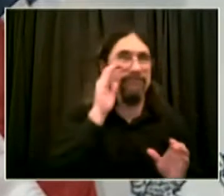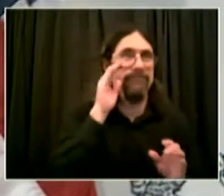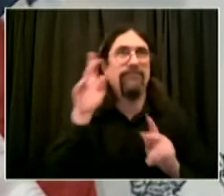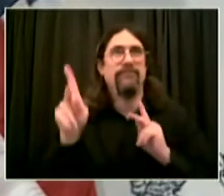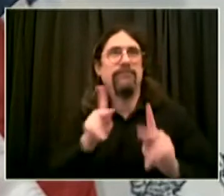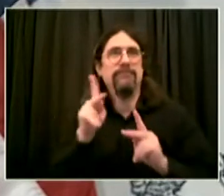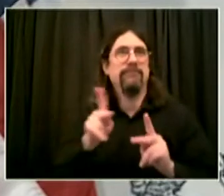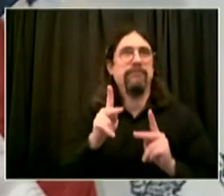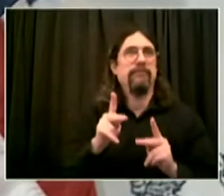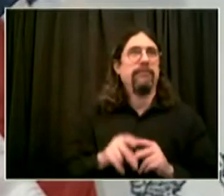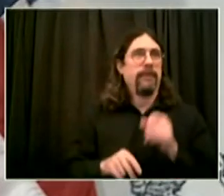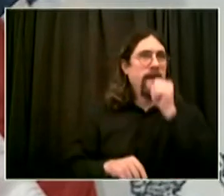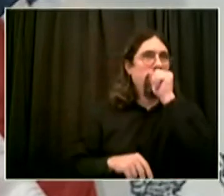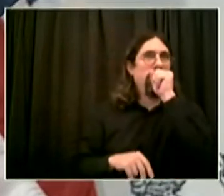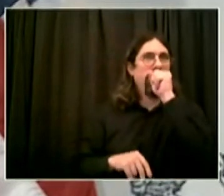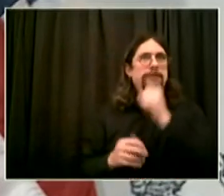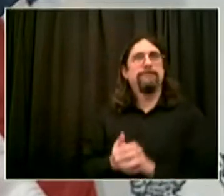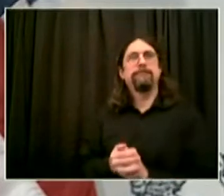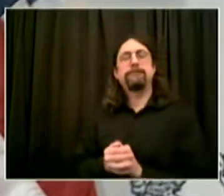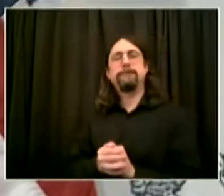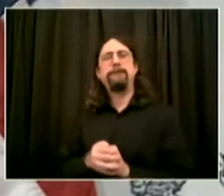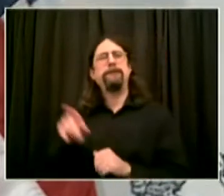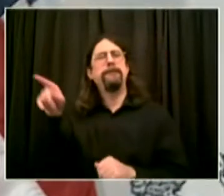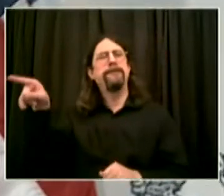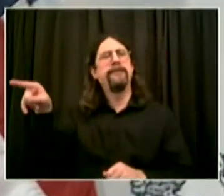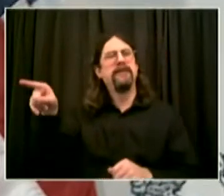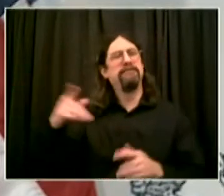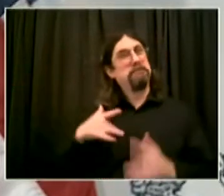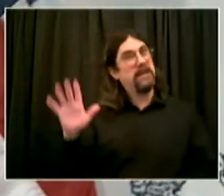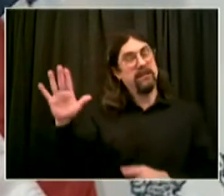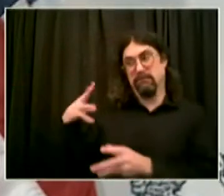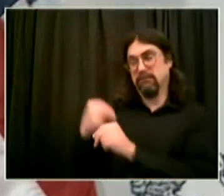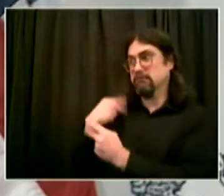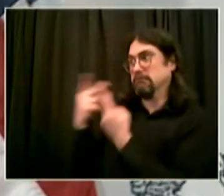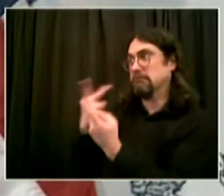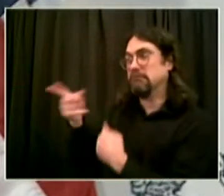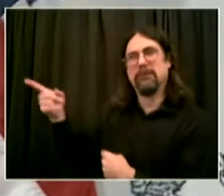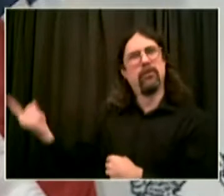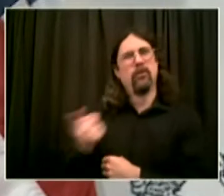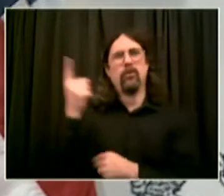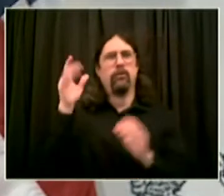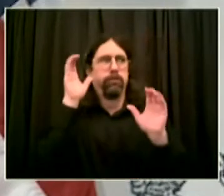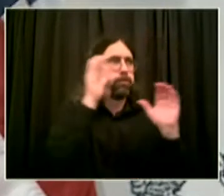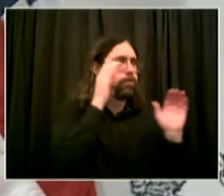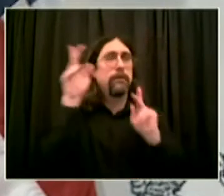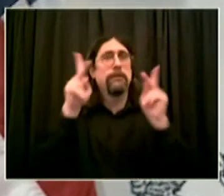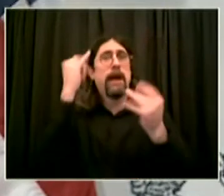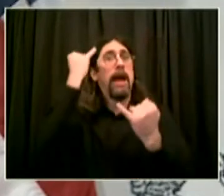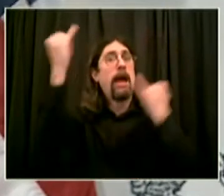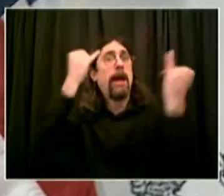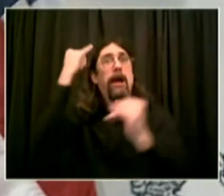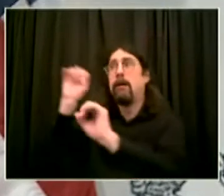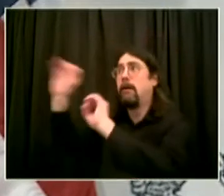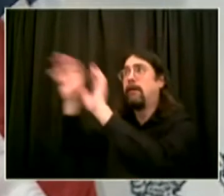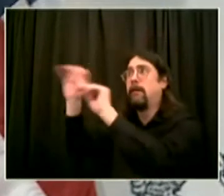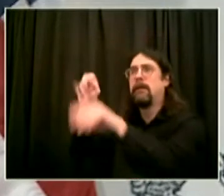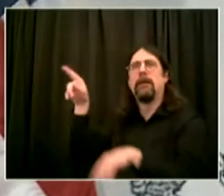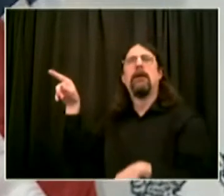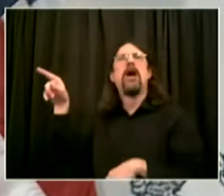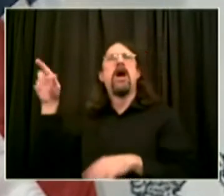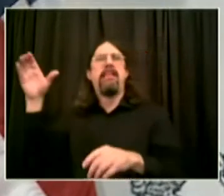of now bringing the police precinct councils directly into the selection process stems from the powerful role they've been playing